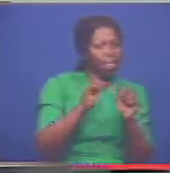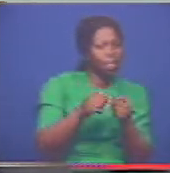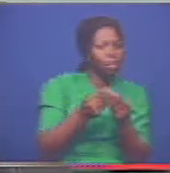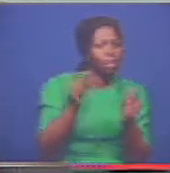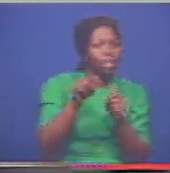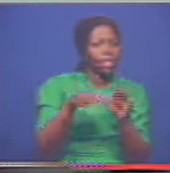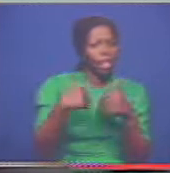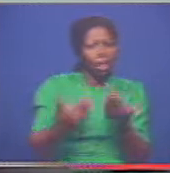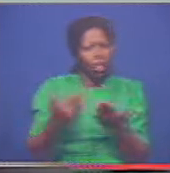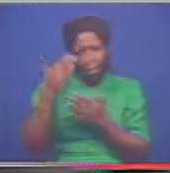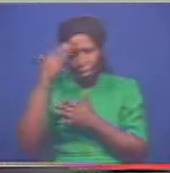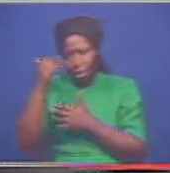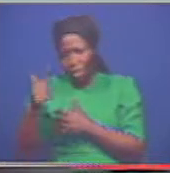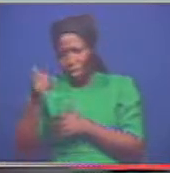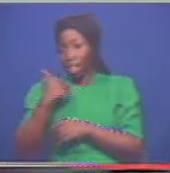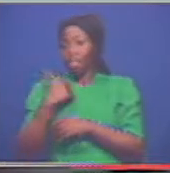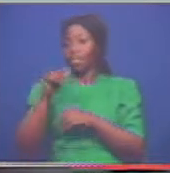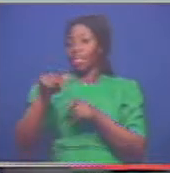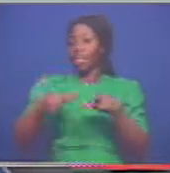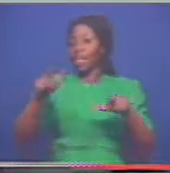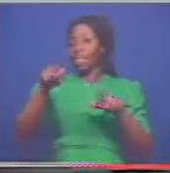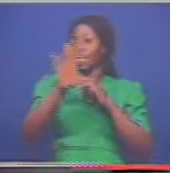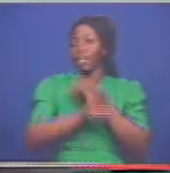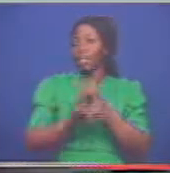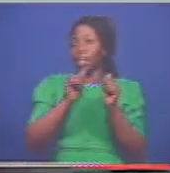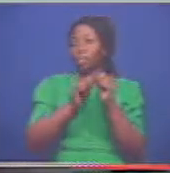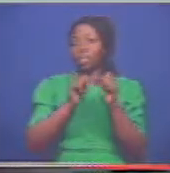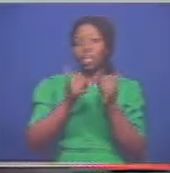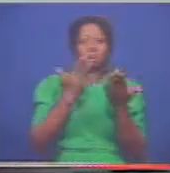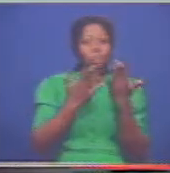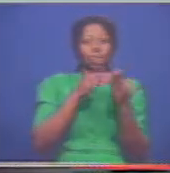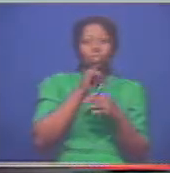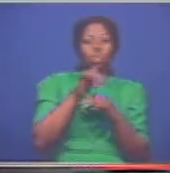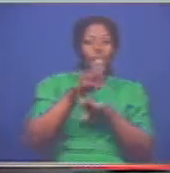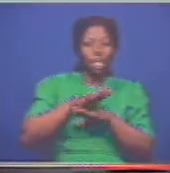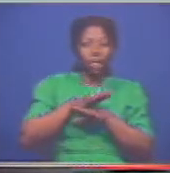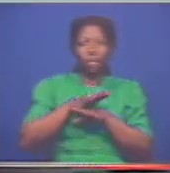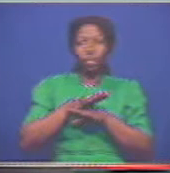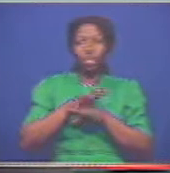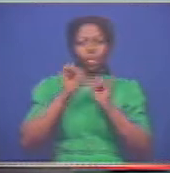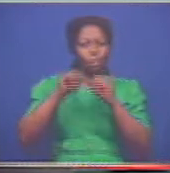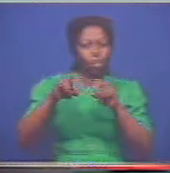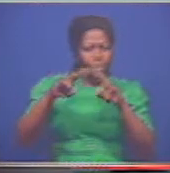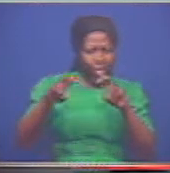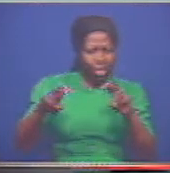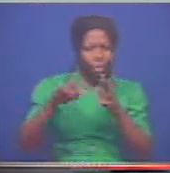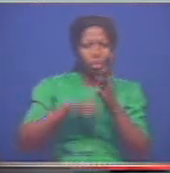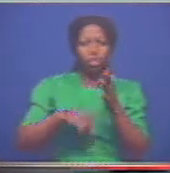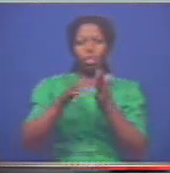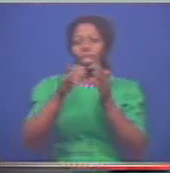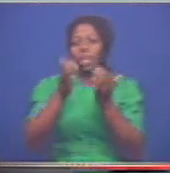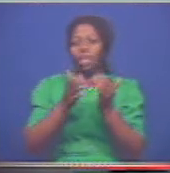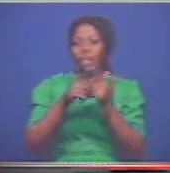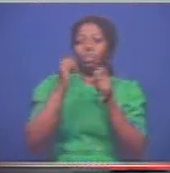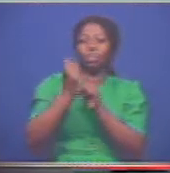because we have land in this country, those may not be enough in Nairobi alone for all of us. Can we check what we need to do to be